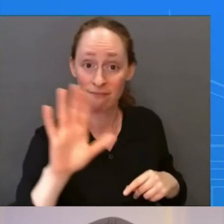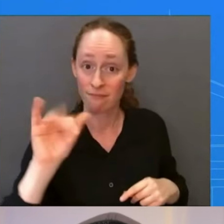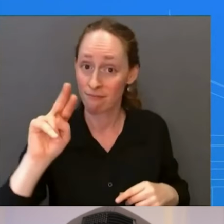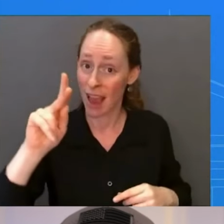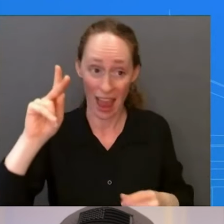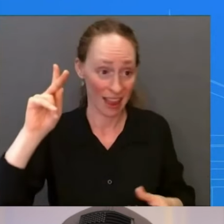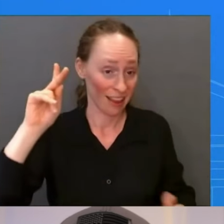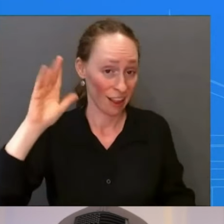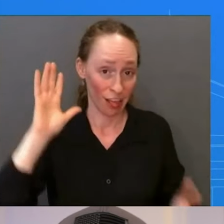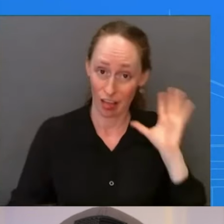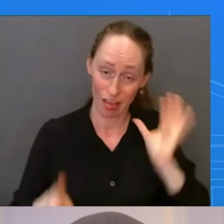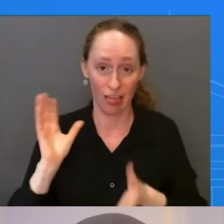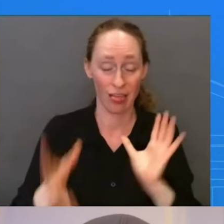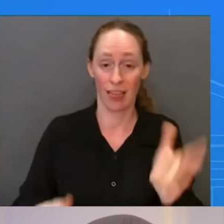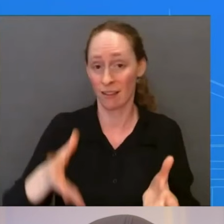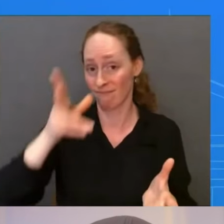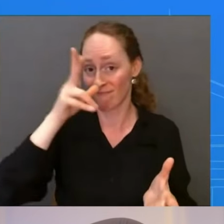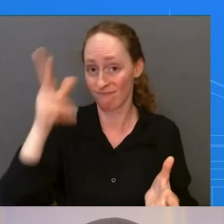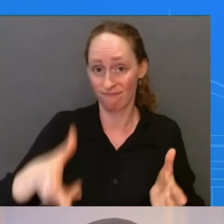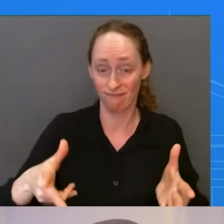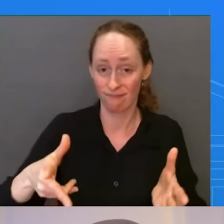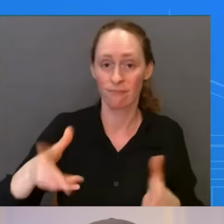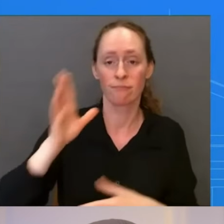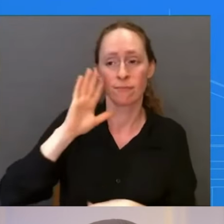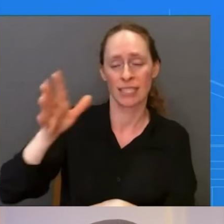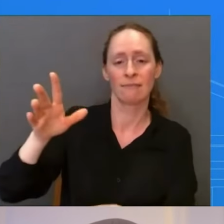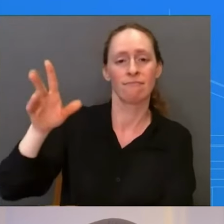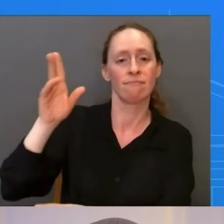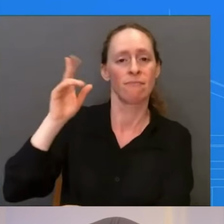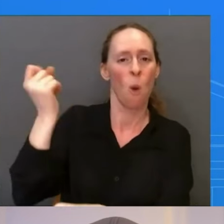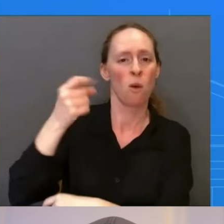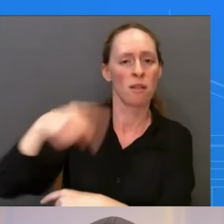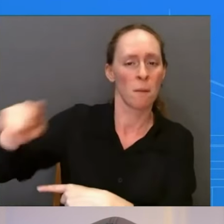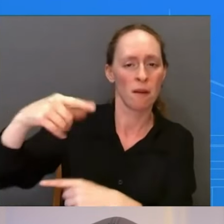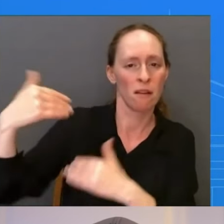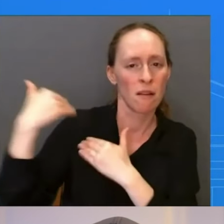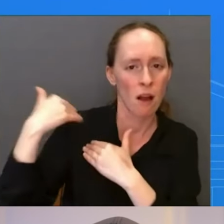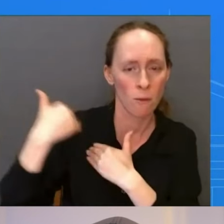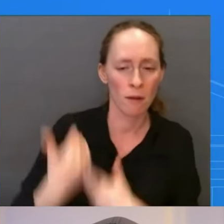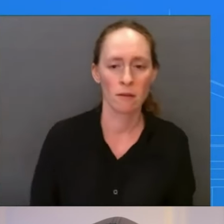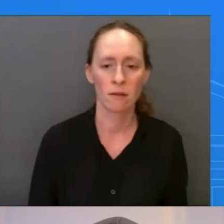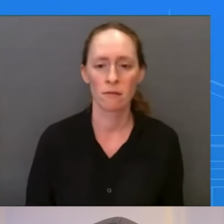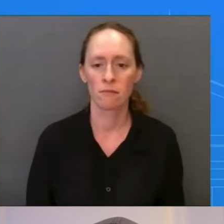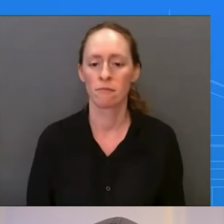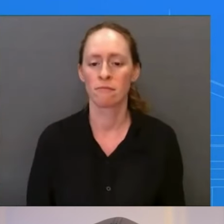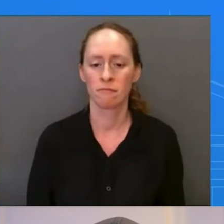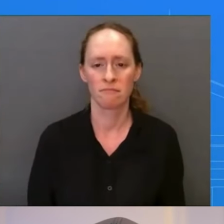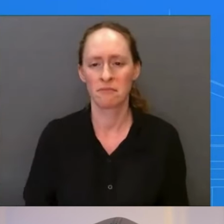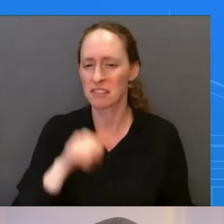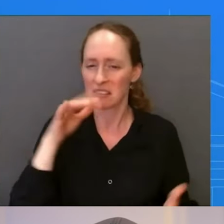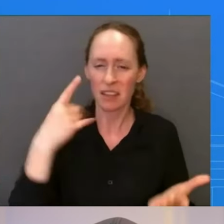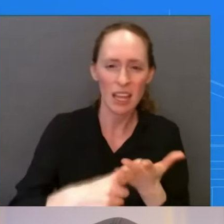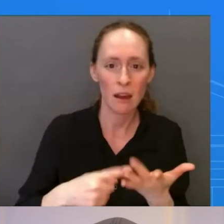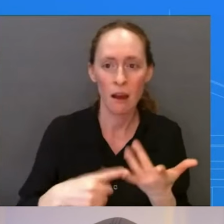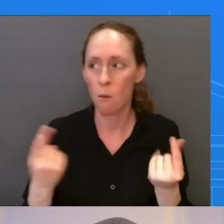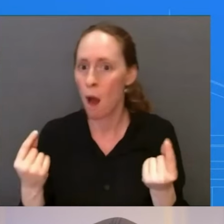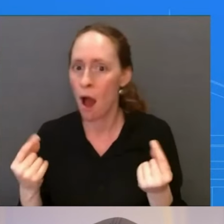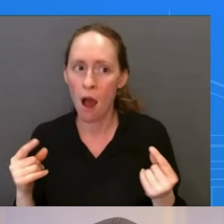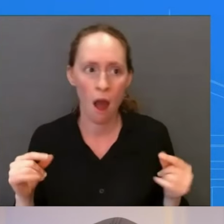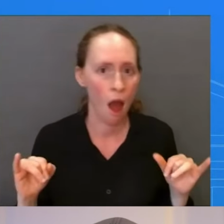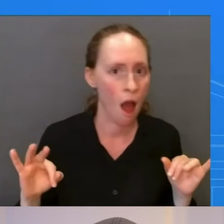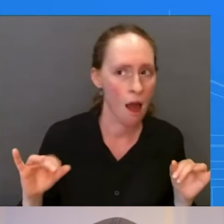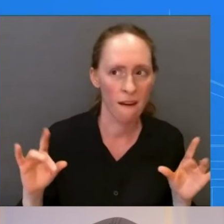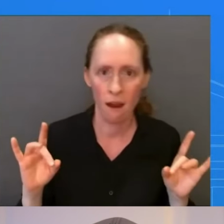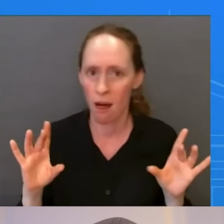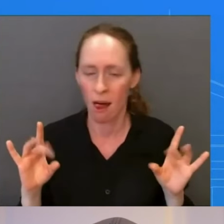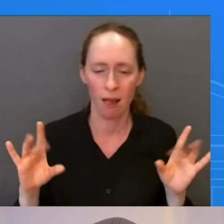held accountable. And so that's our focus right now. I'm just not going to speak to any kind of hypotheticals that you're laying out for me. It has been very